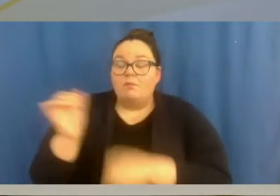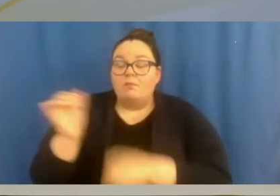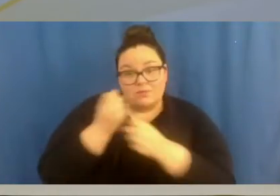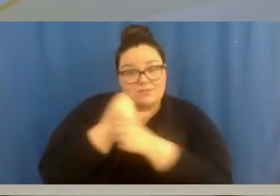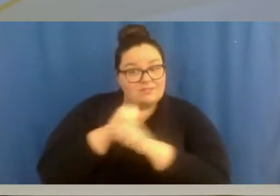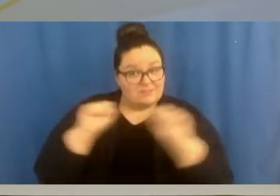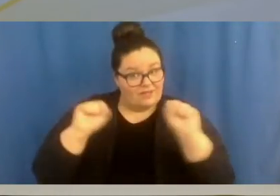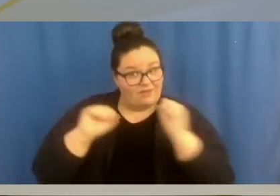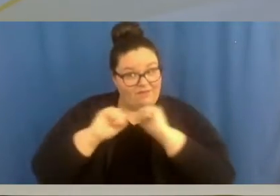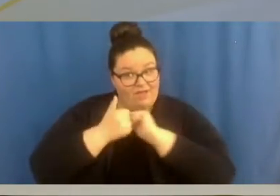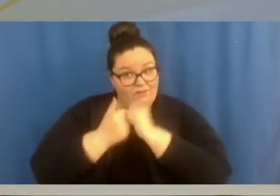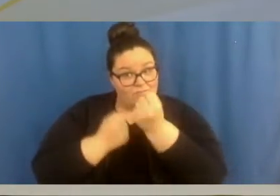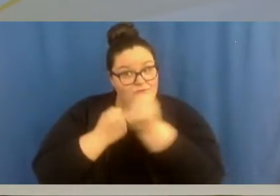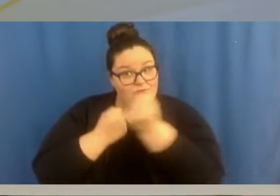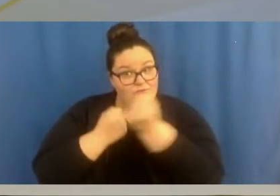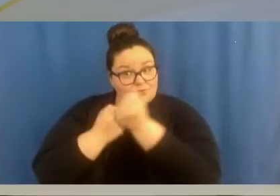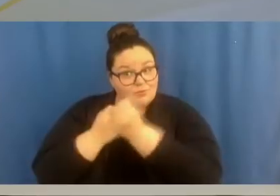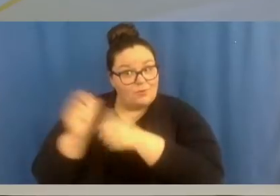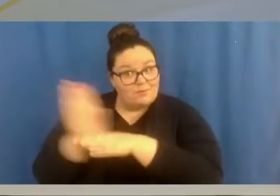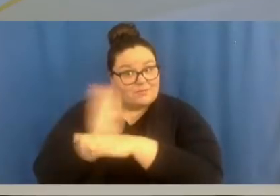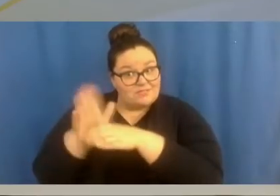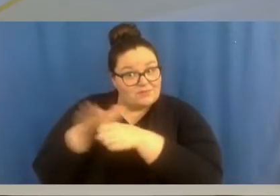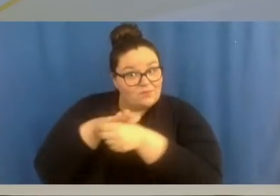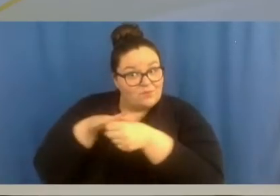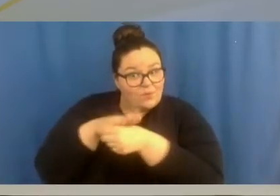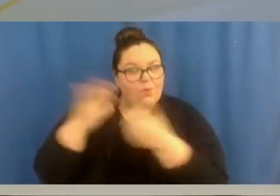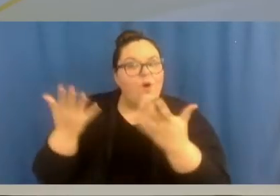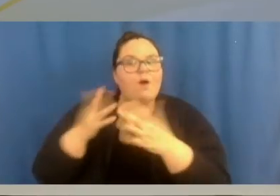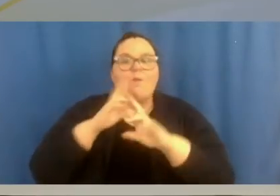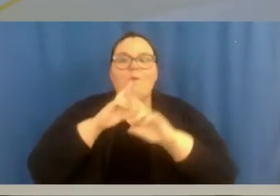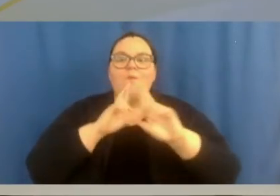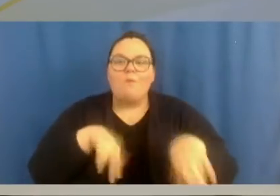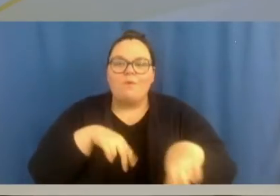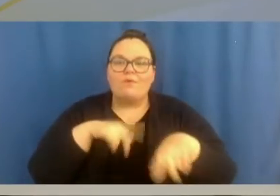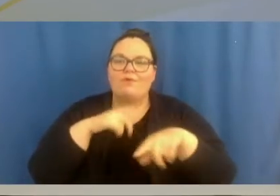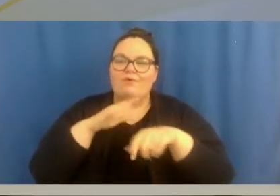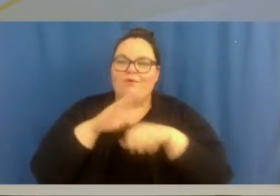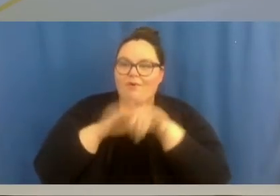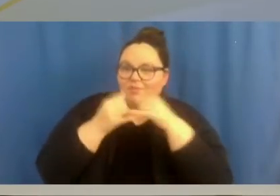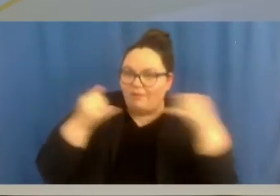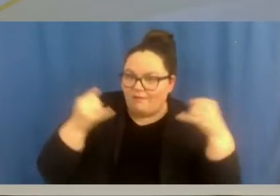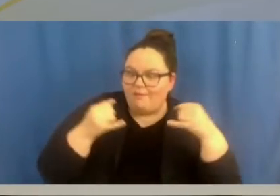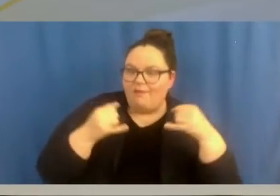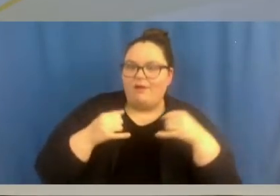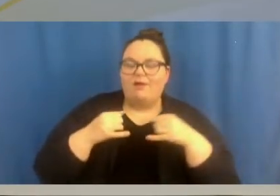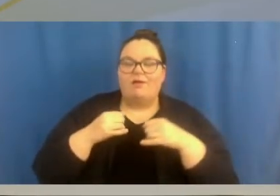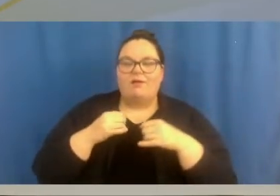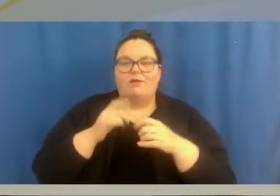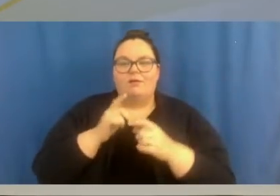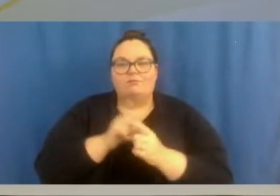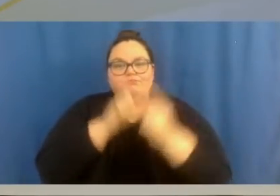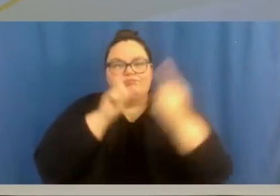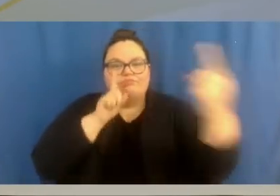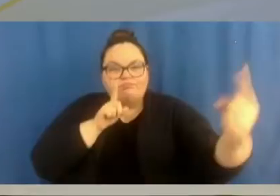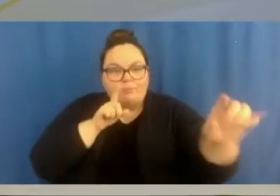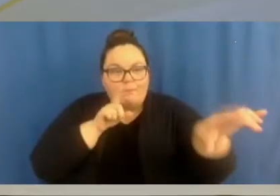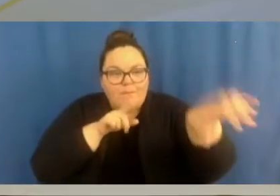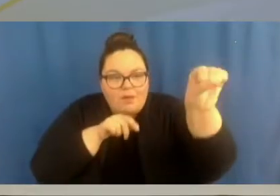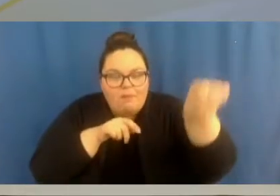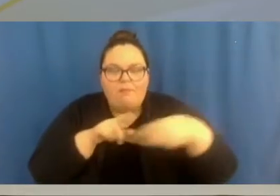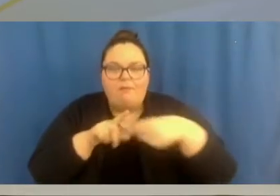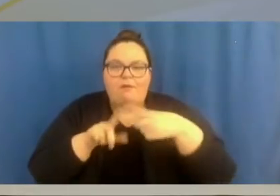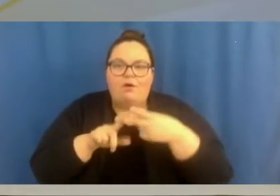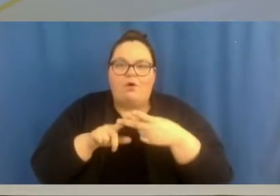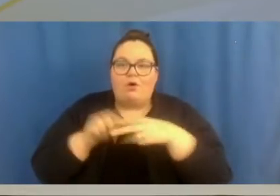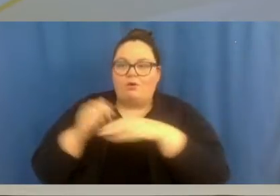local businesses during this time, like ordering online, delivery, social distance pickups, or curbside drop-offs.